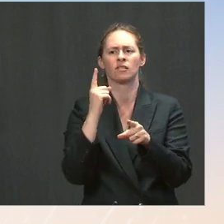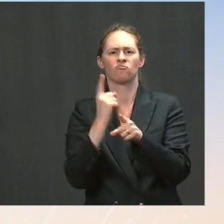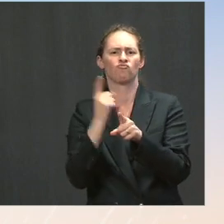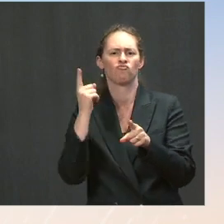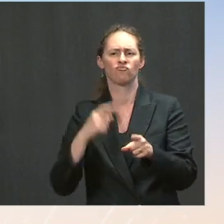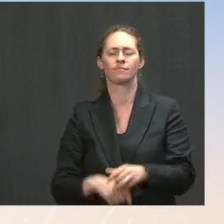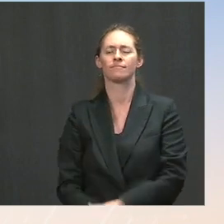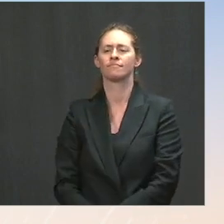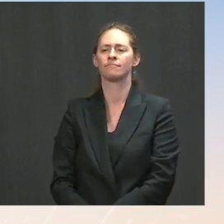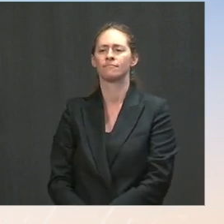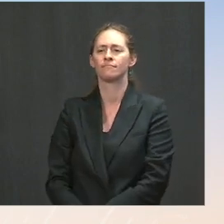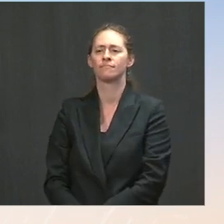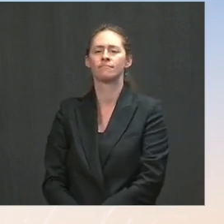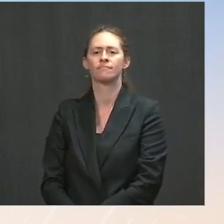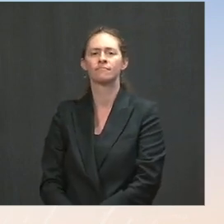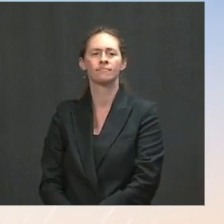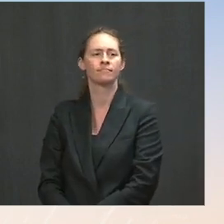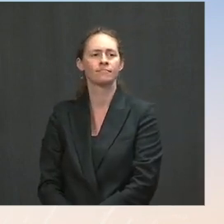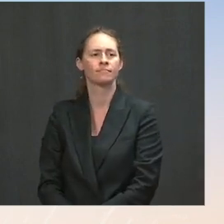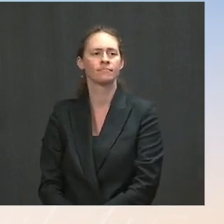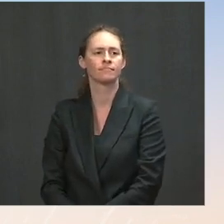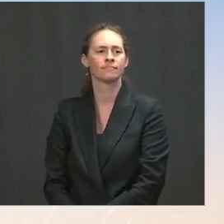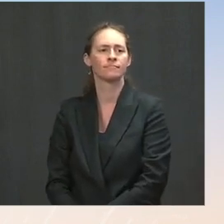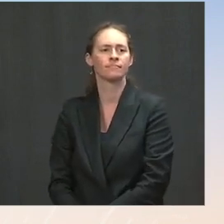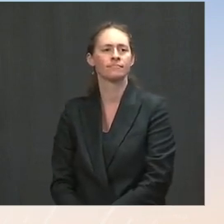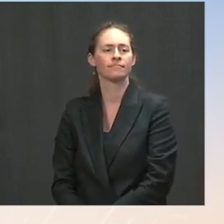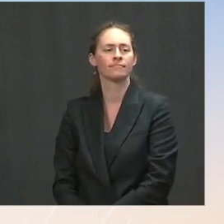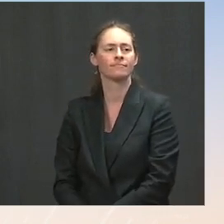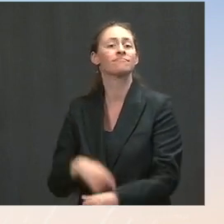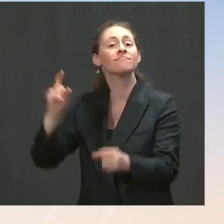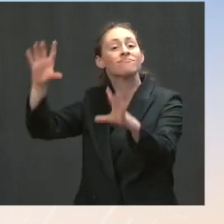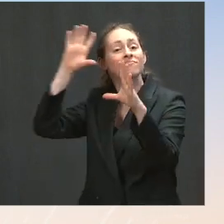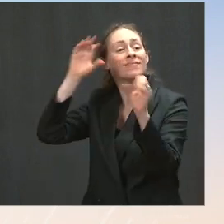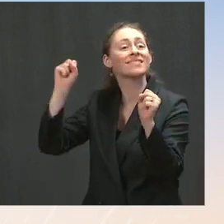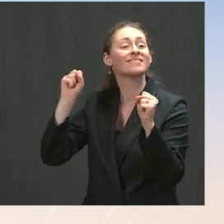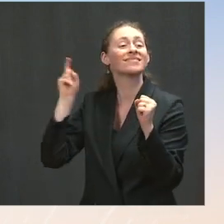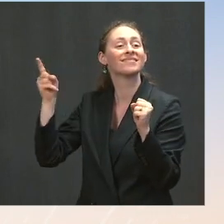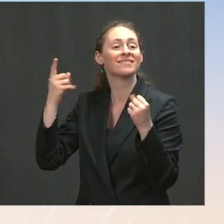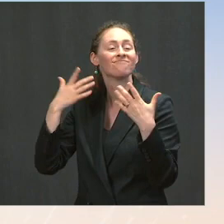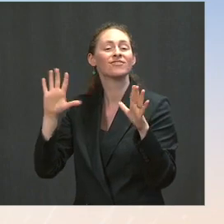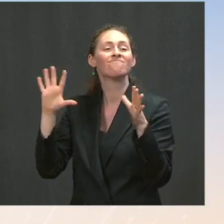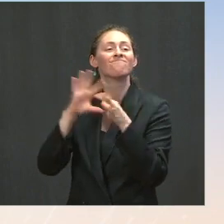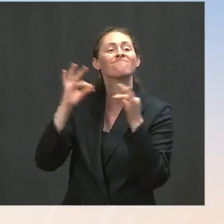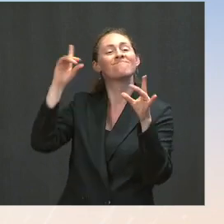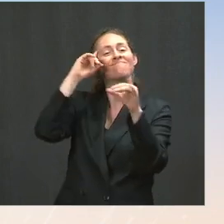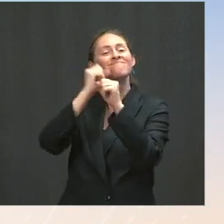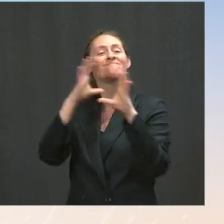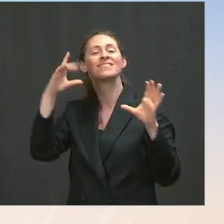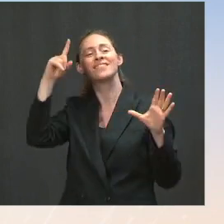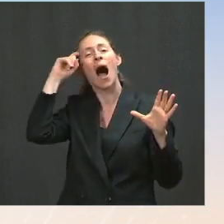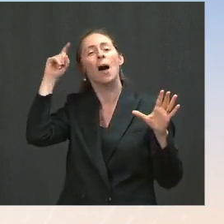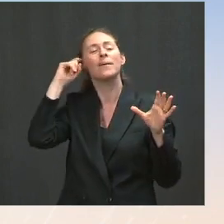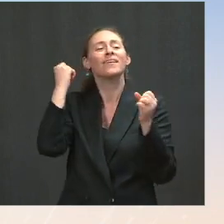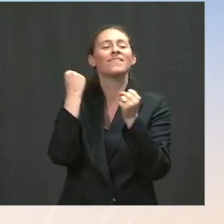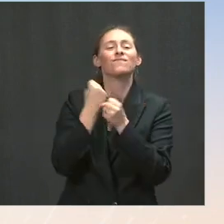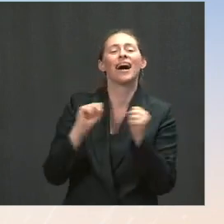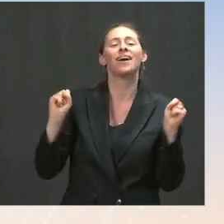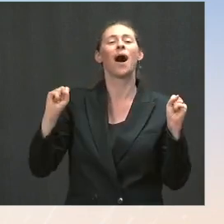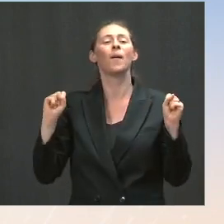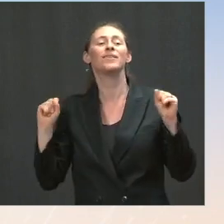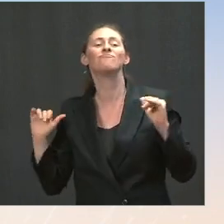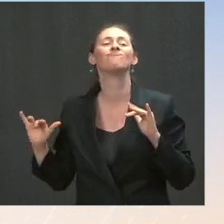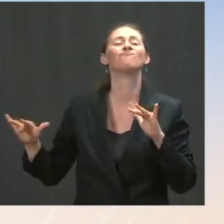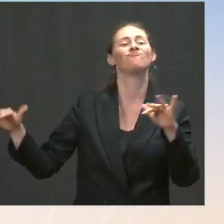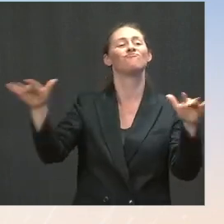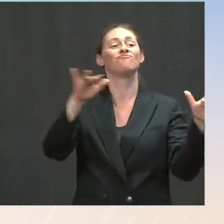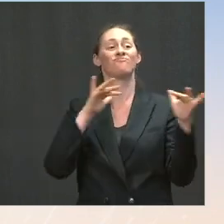summer of freedom, as the president described it, is that still operative now, given the change in the Delta variant? Well, I would